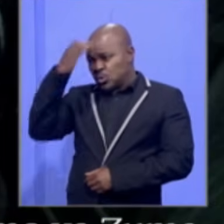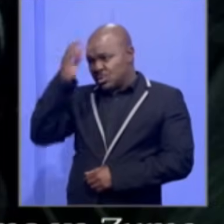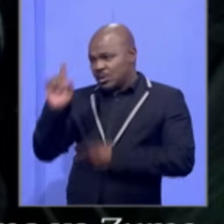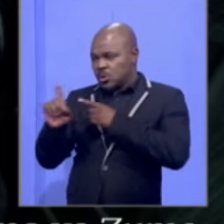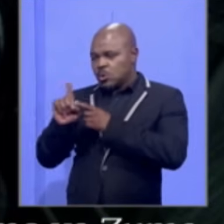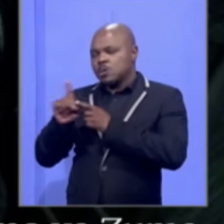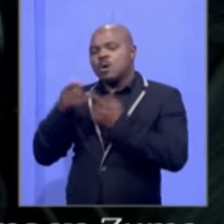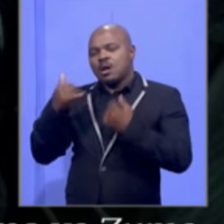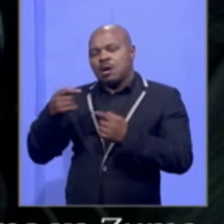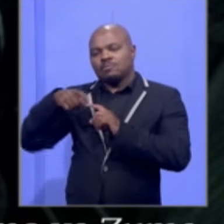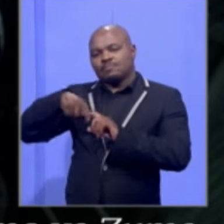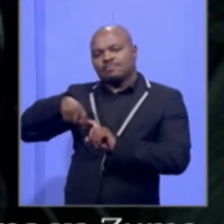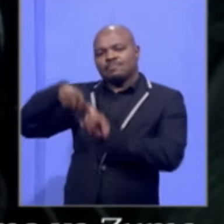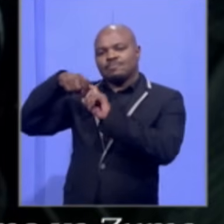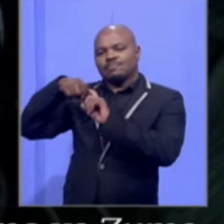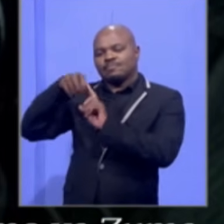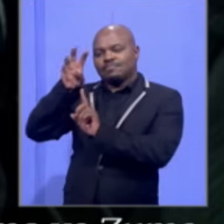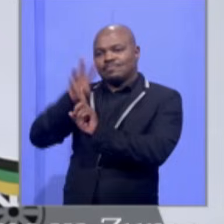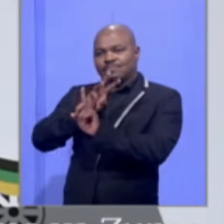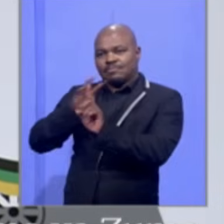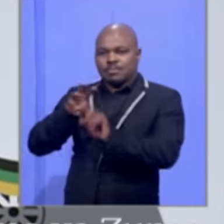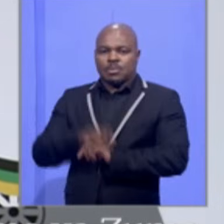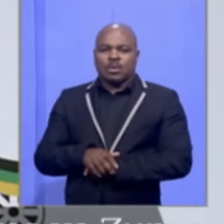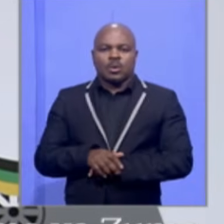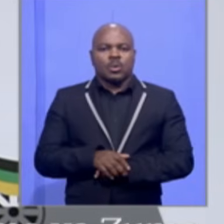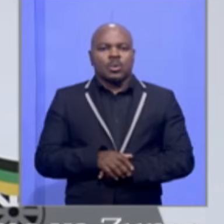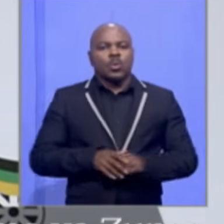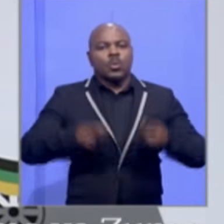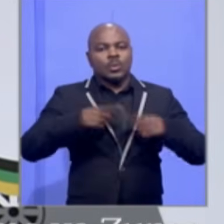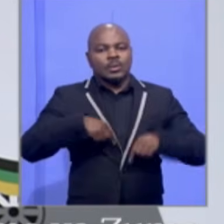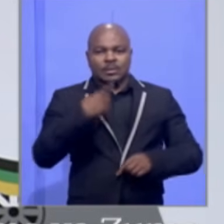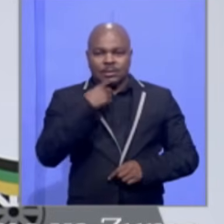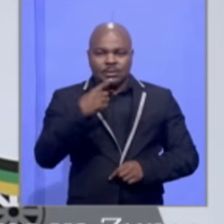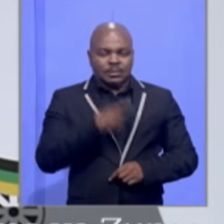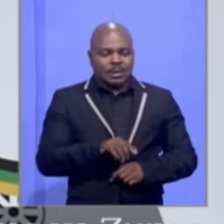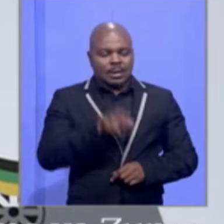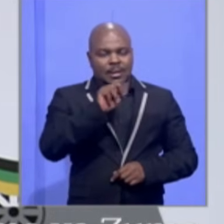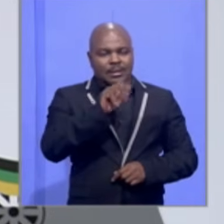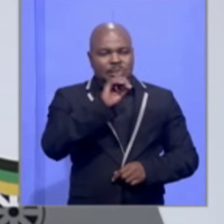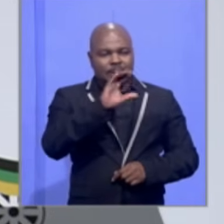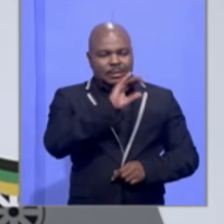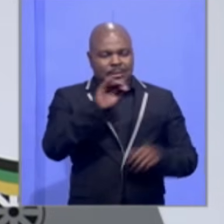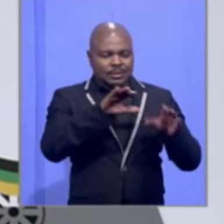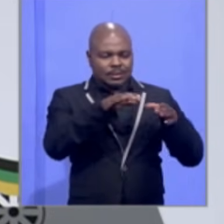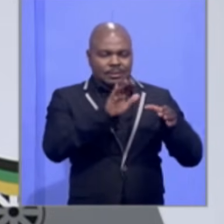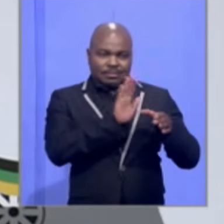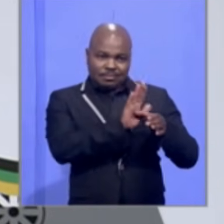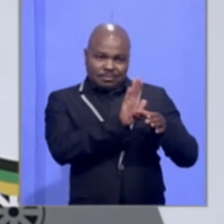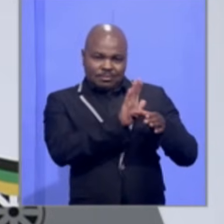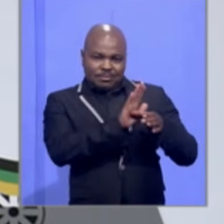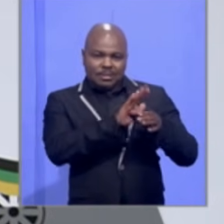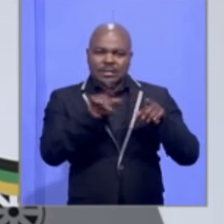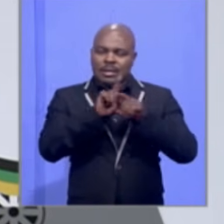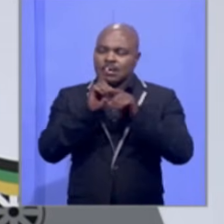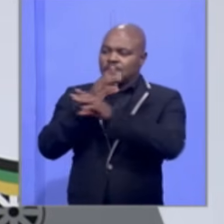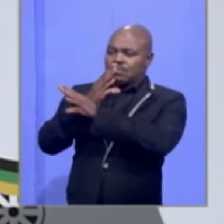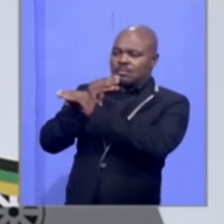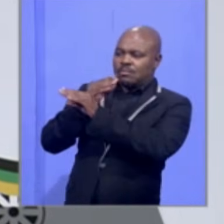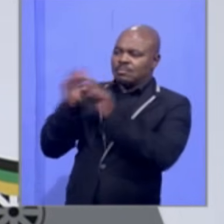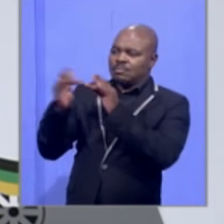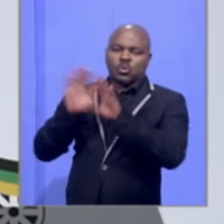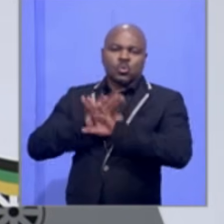ho emisitswe ha jwale. No, we said the NDC must stand in abeyance, including virtual, till after elections.